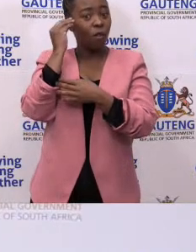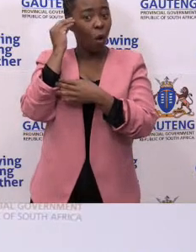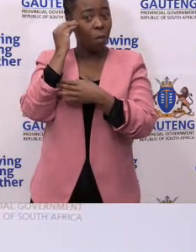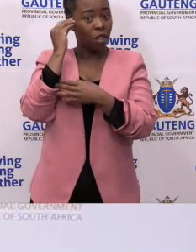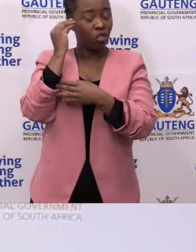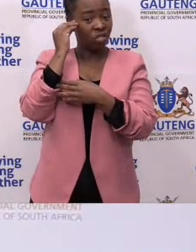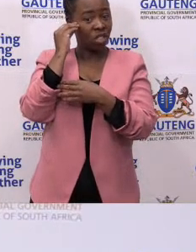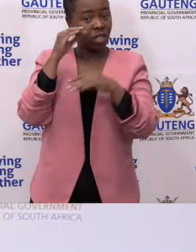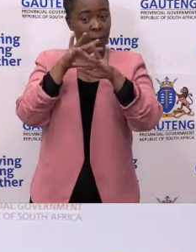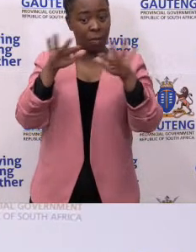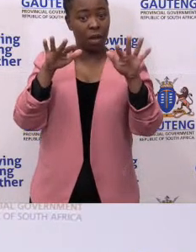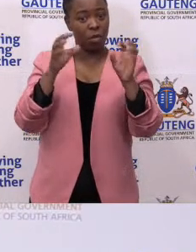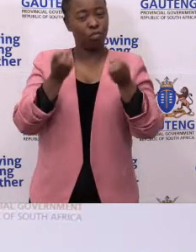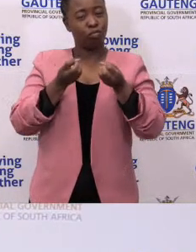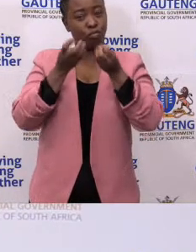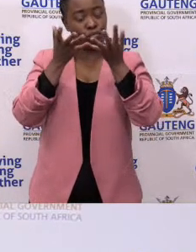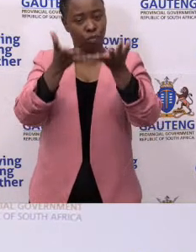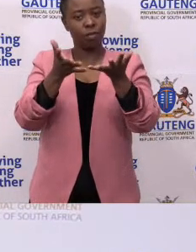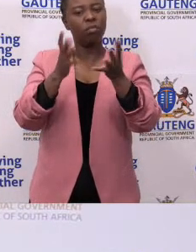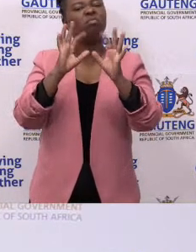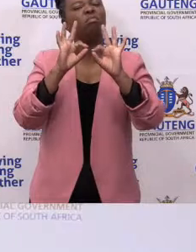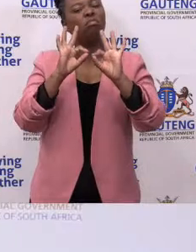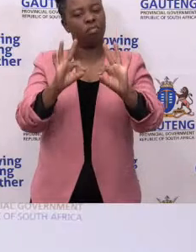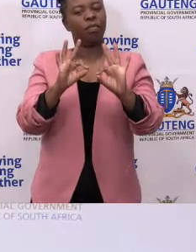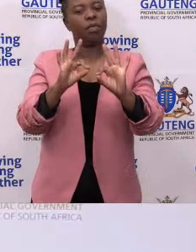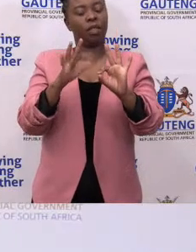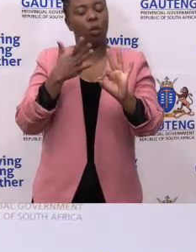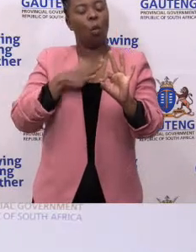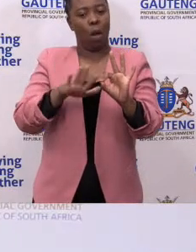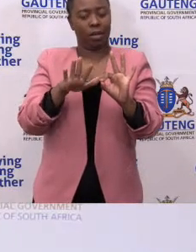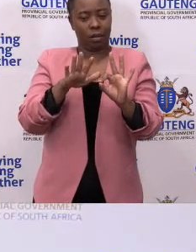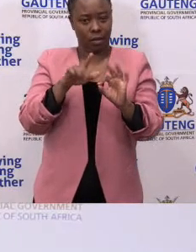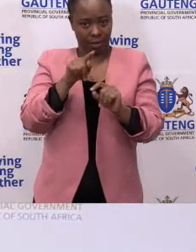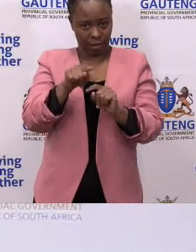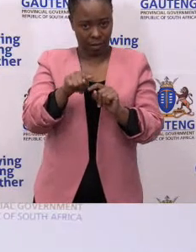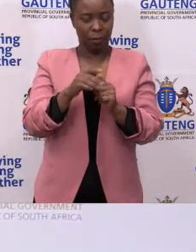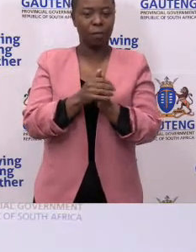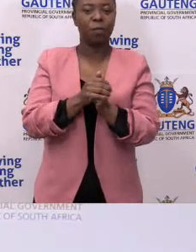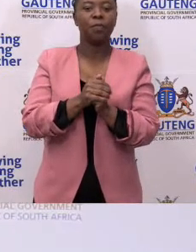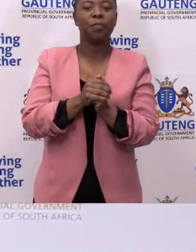giving out is accurate. So as we're doing that,